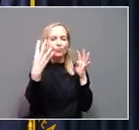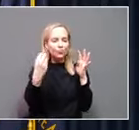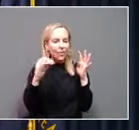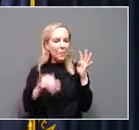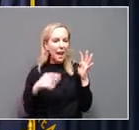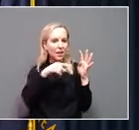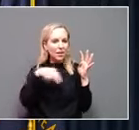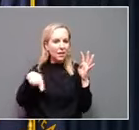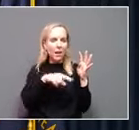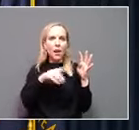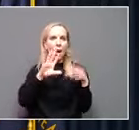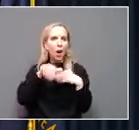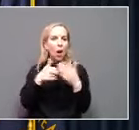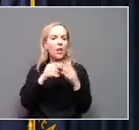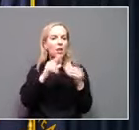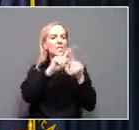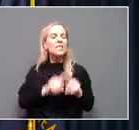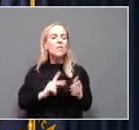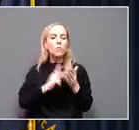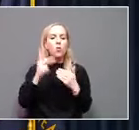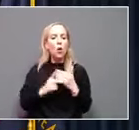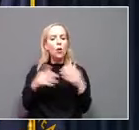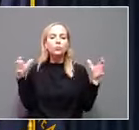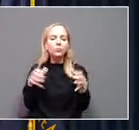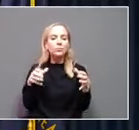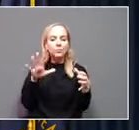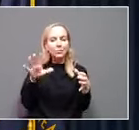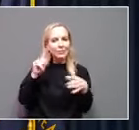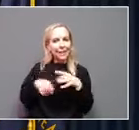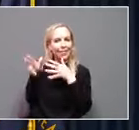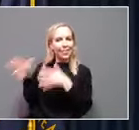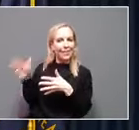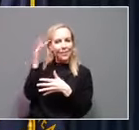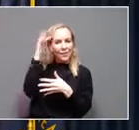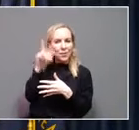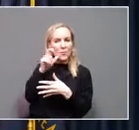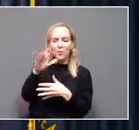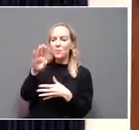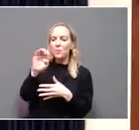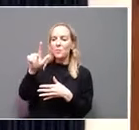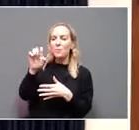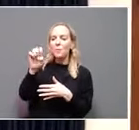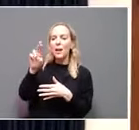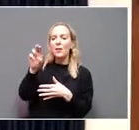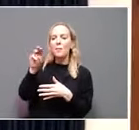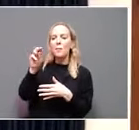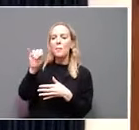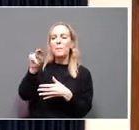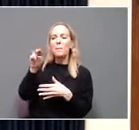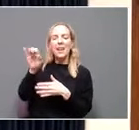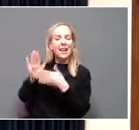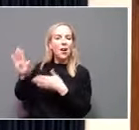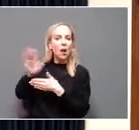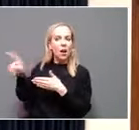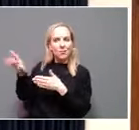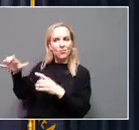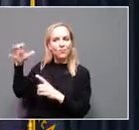programs coming together, and who could leave out Bellarmine? Being champs in their conference, they even brought the